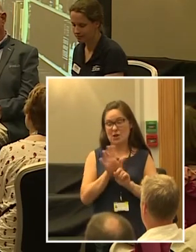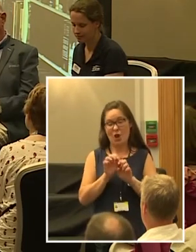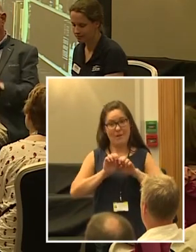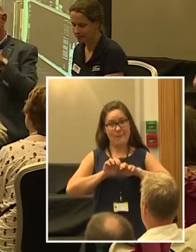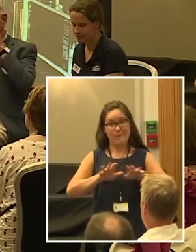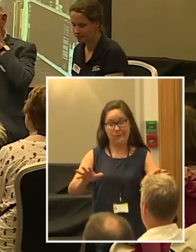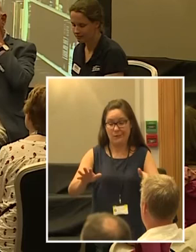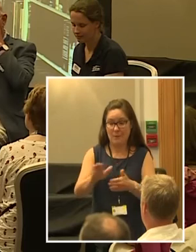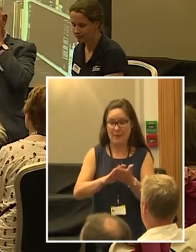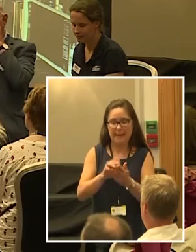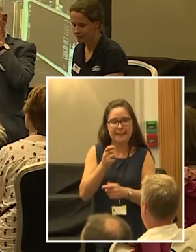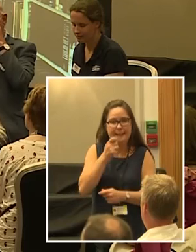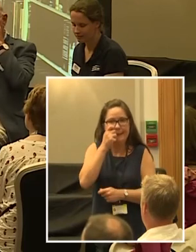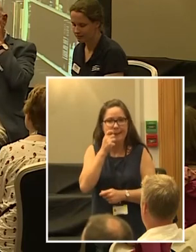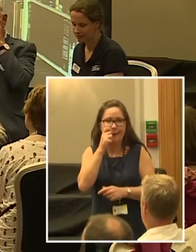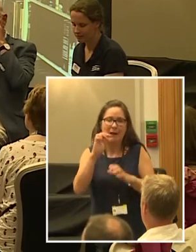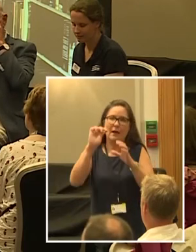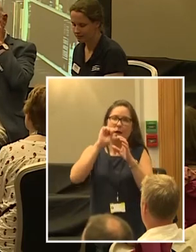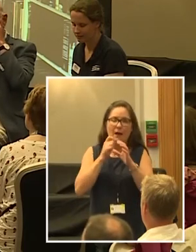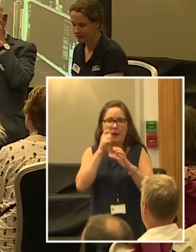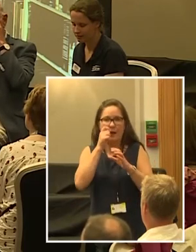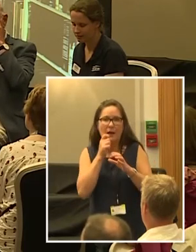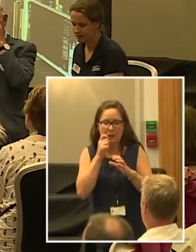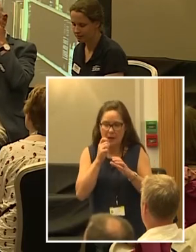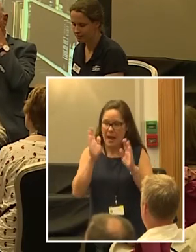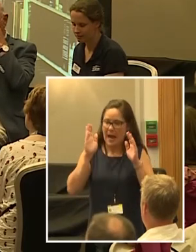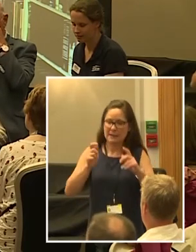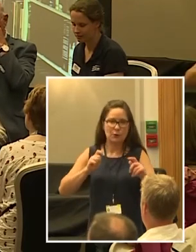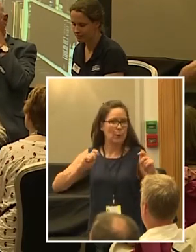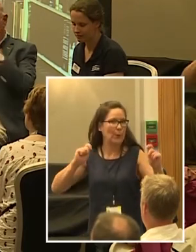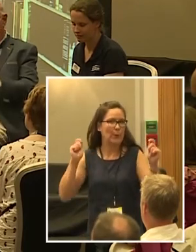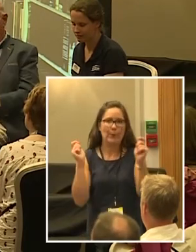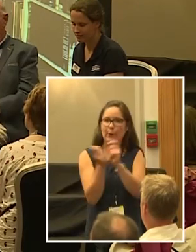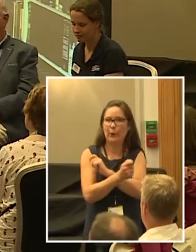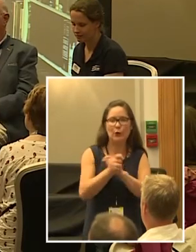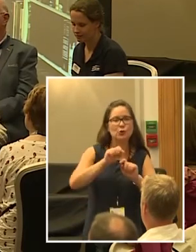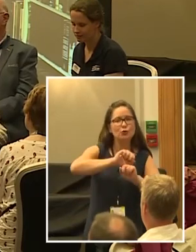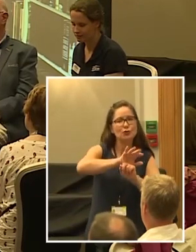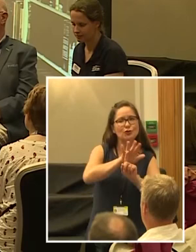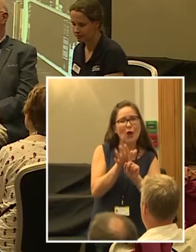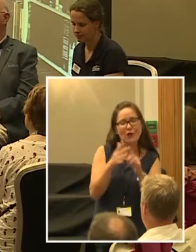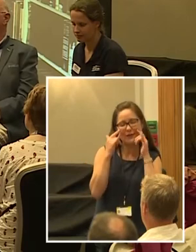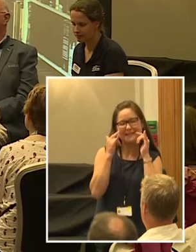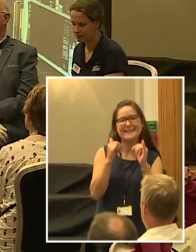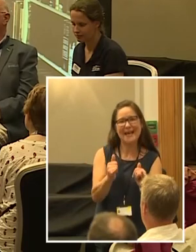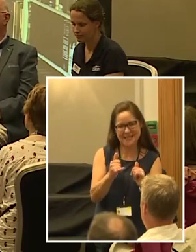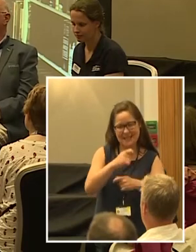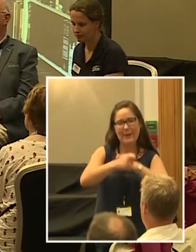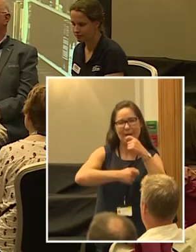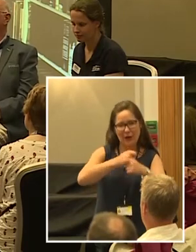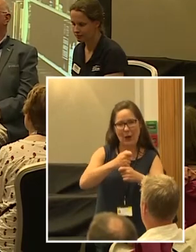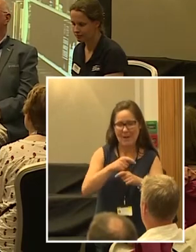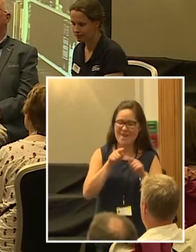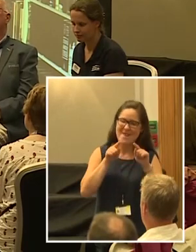all the techniques we required, we immediately switched to COVID screening, which produced a lot of